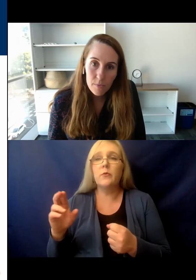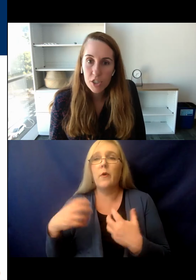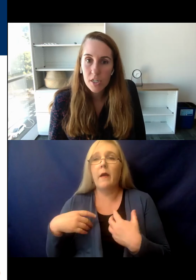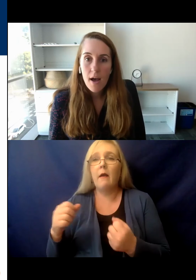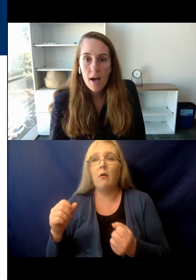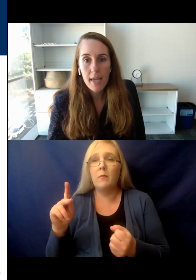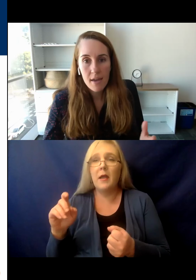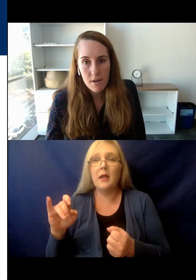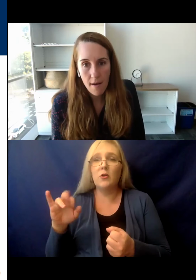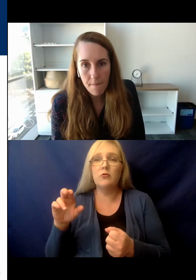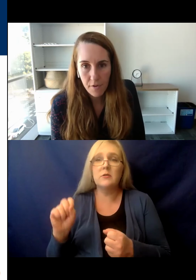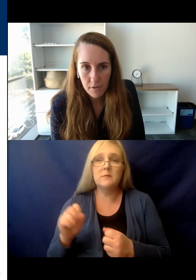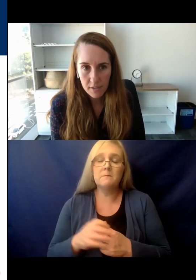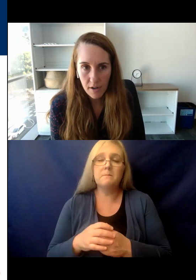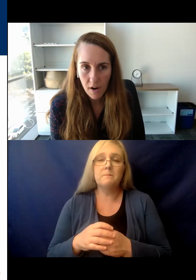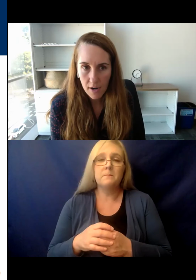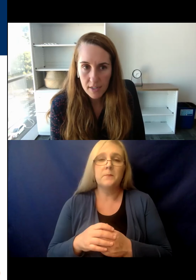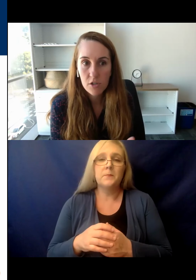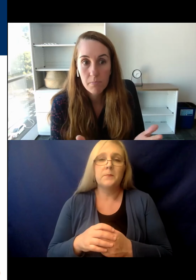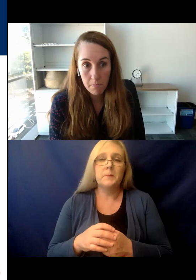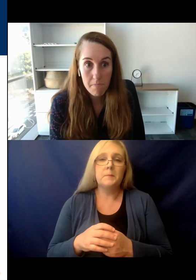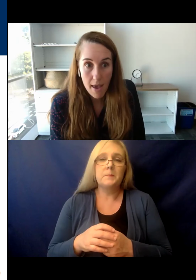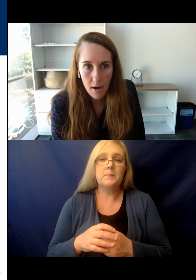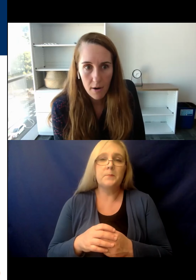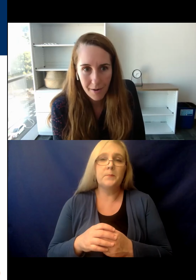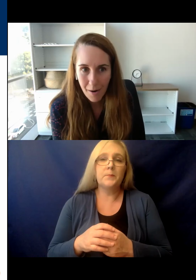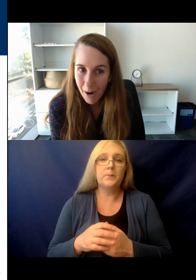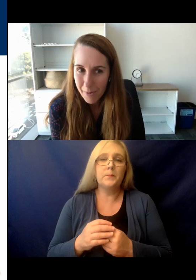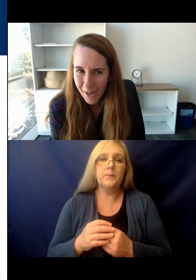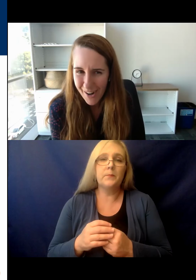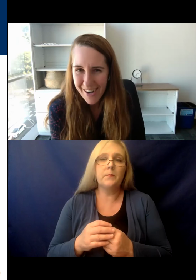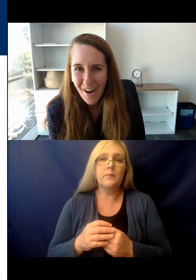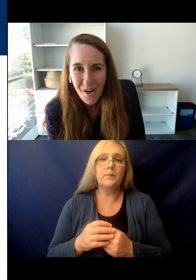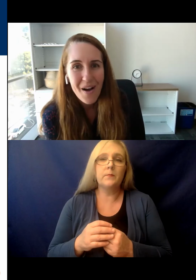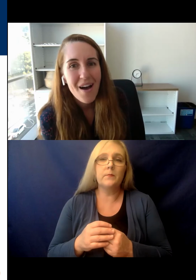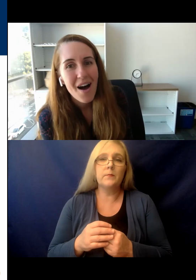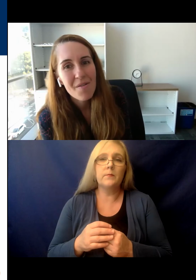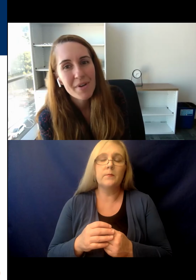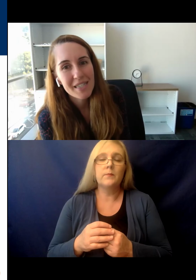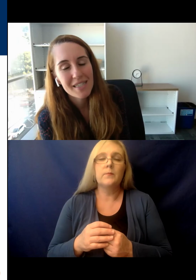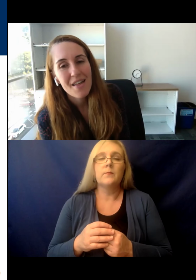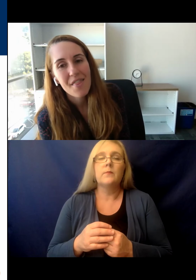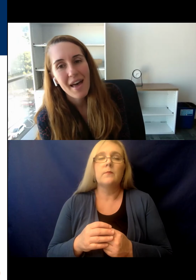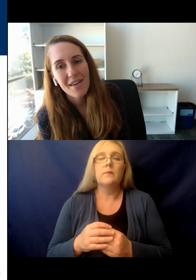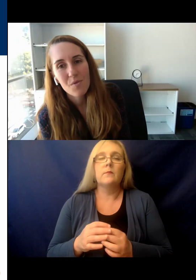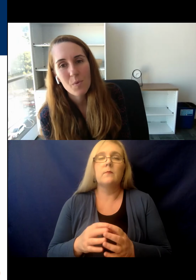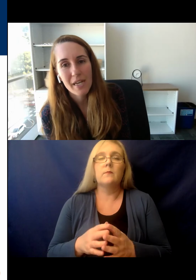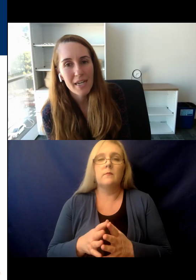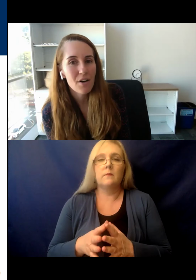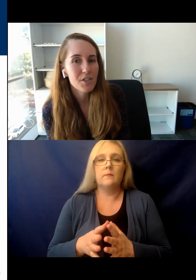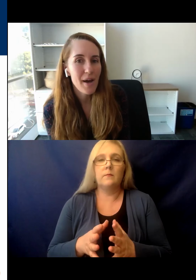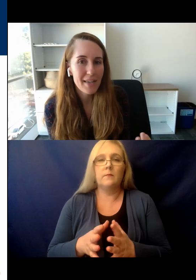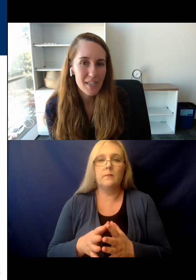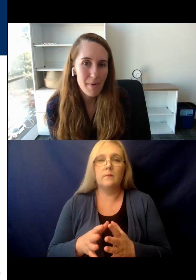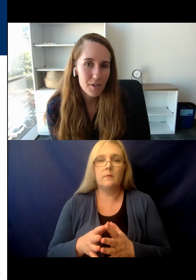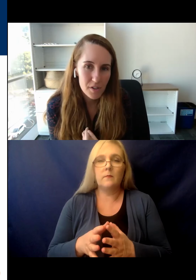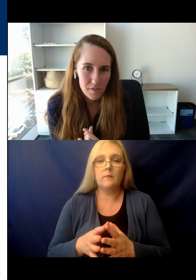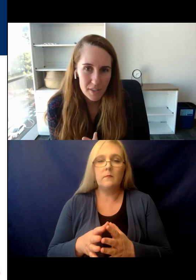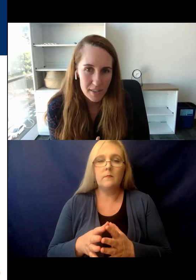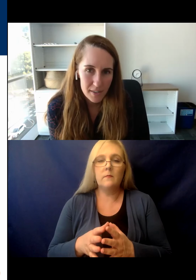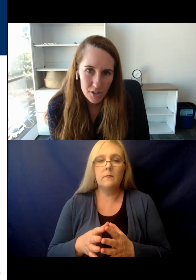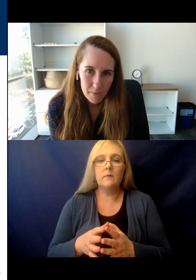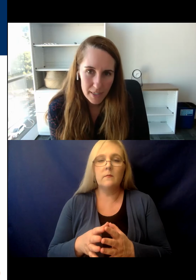about, which again, for this audience, you may probably already know, is that we also ask about